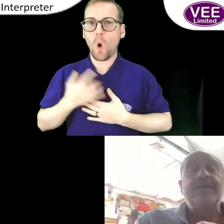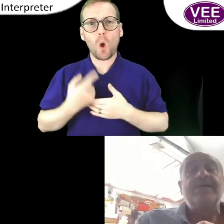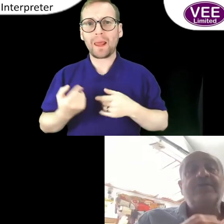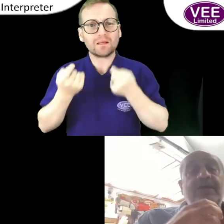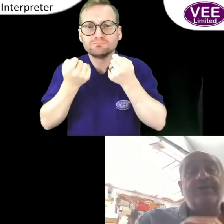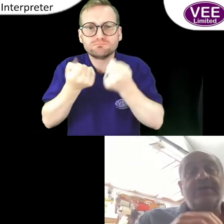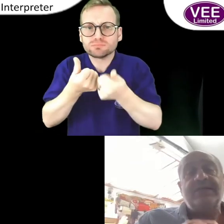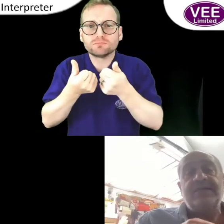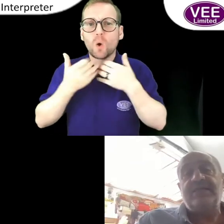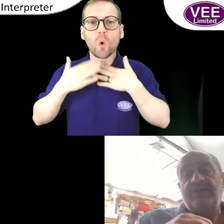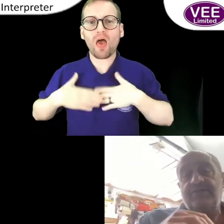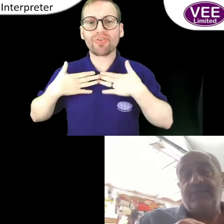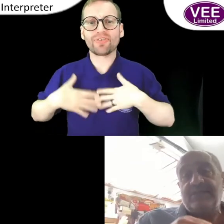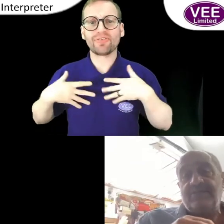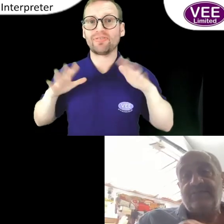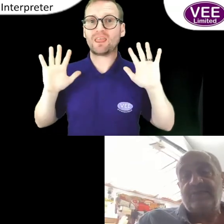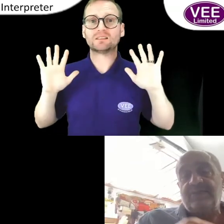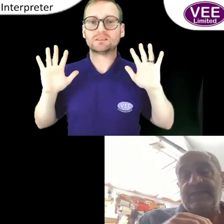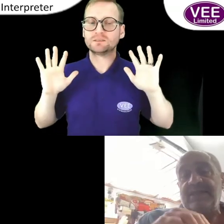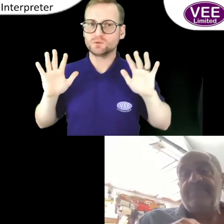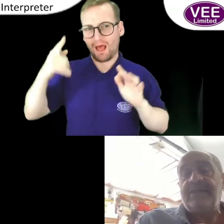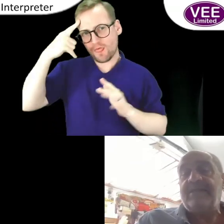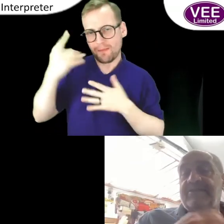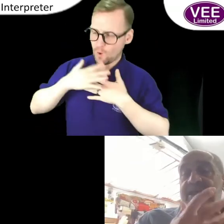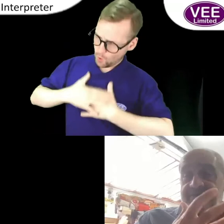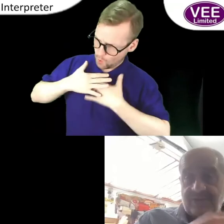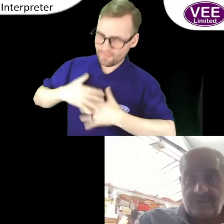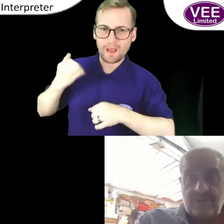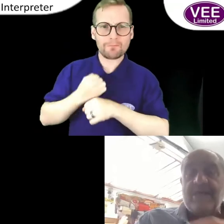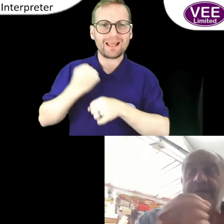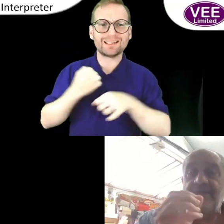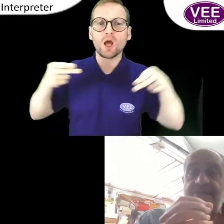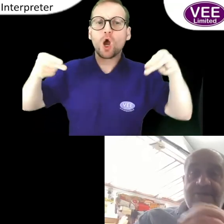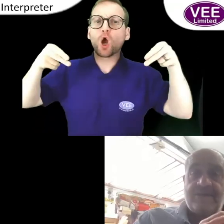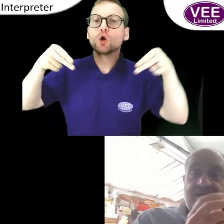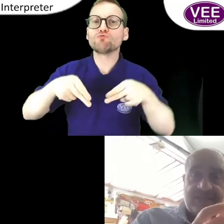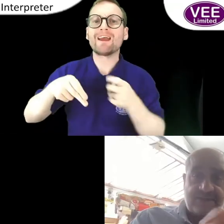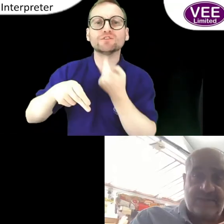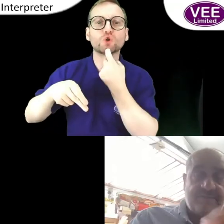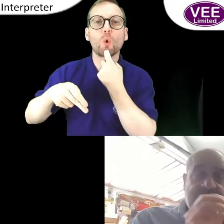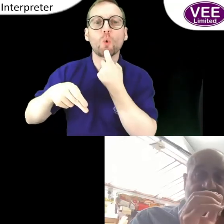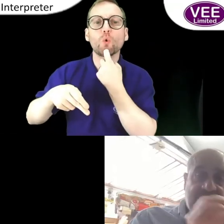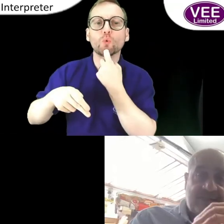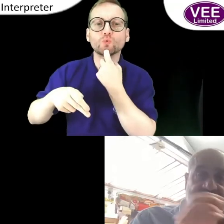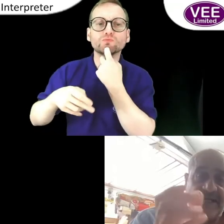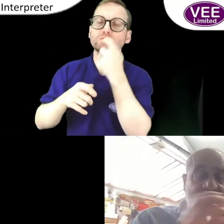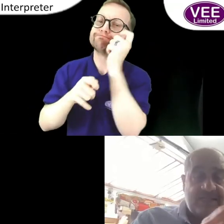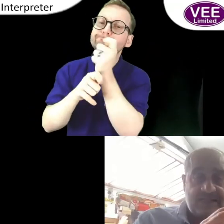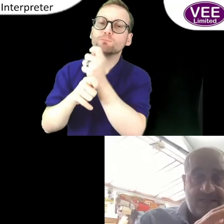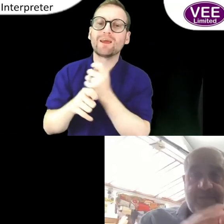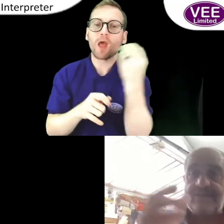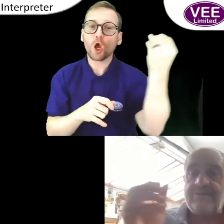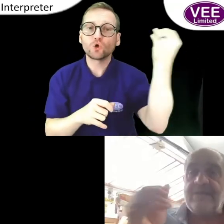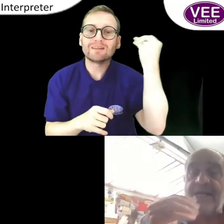clothing. So I took this idea of pieces of clothing and made a gravestone writing on them in Greek and